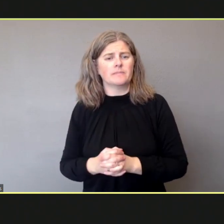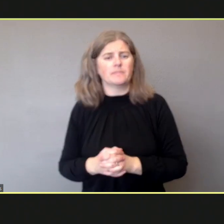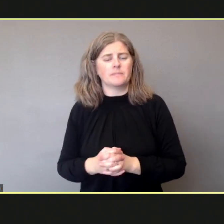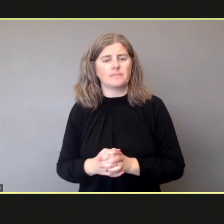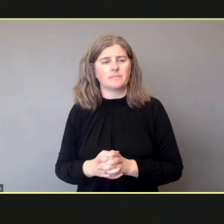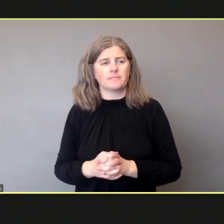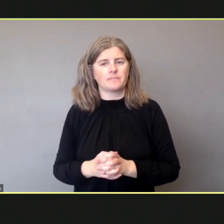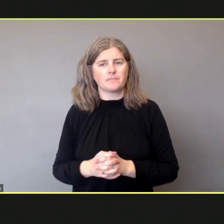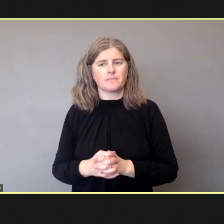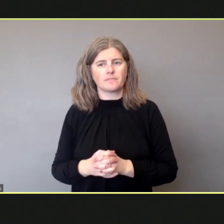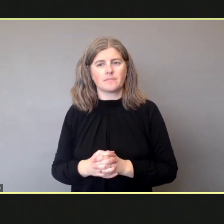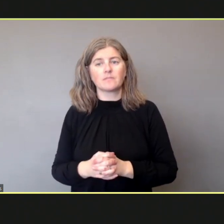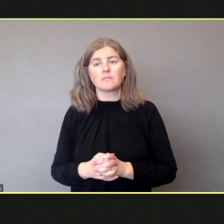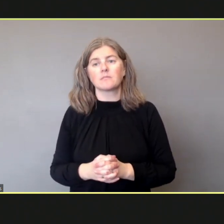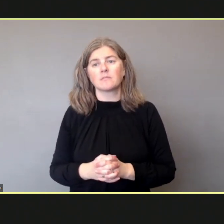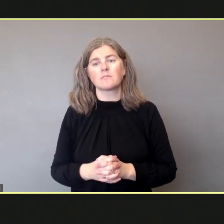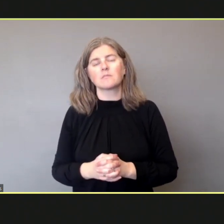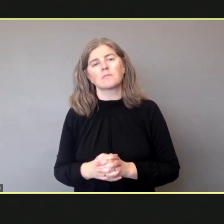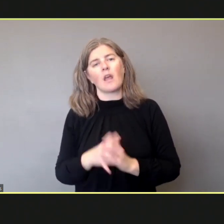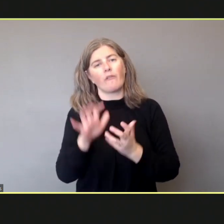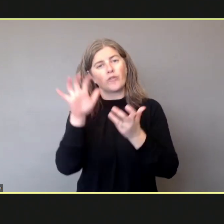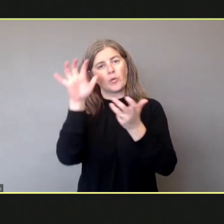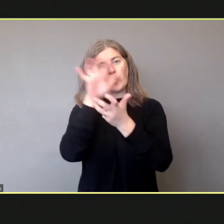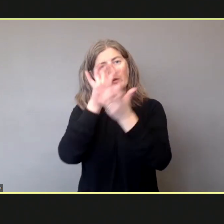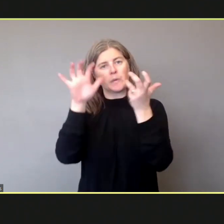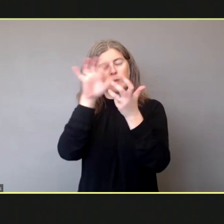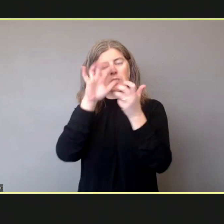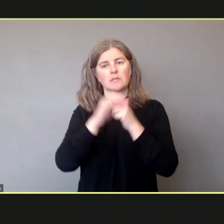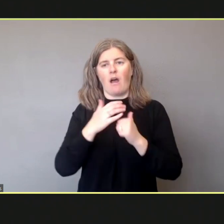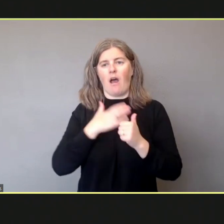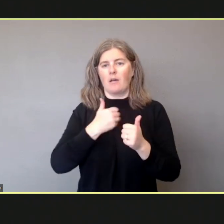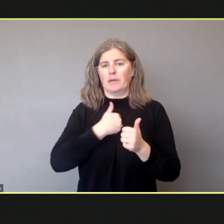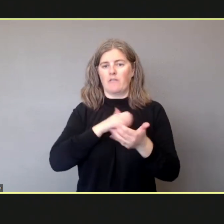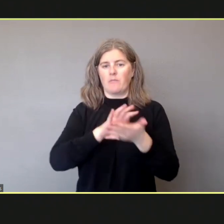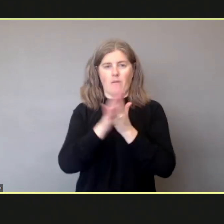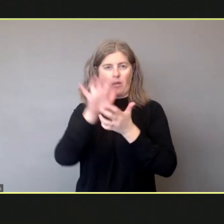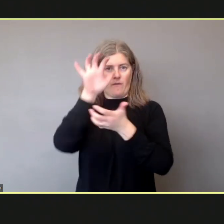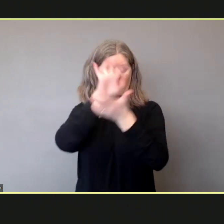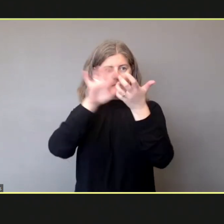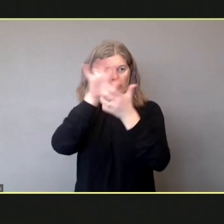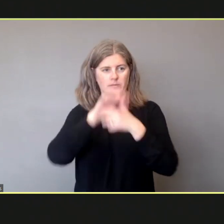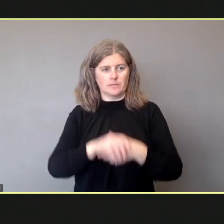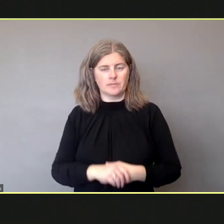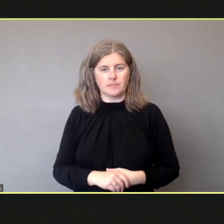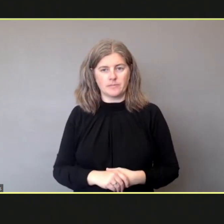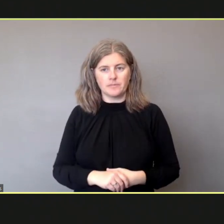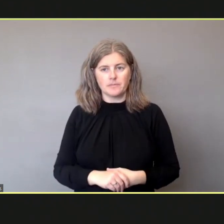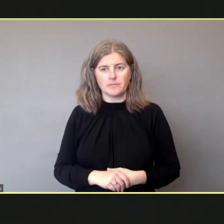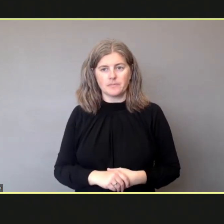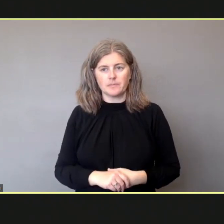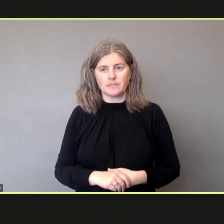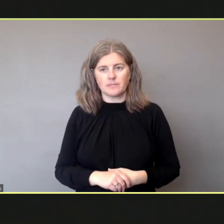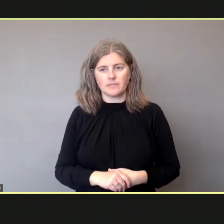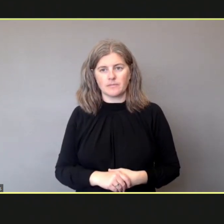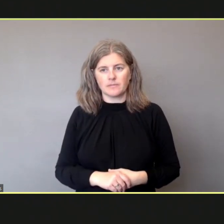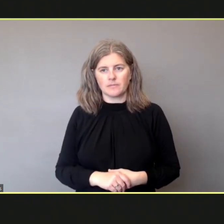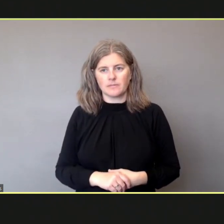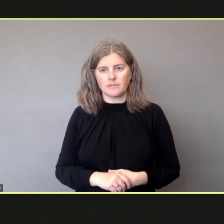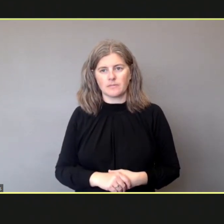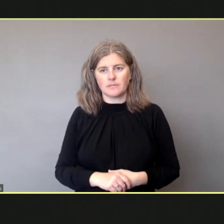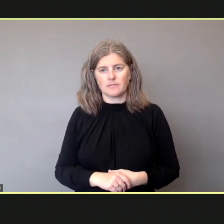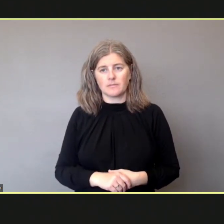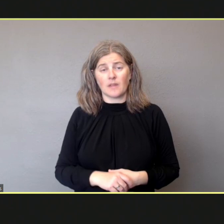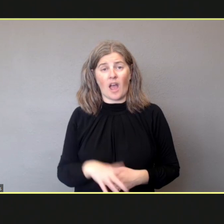Yeah, no, good question, and it's confusing, and I get confused, and I would show you this on the